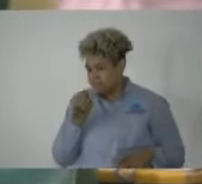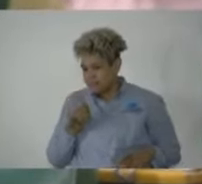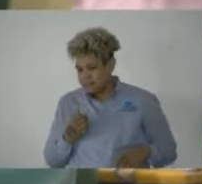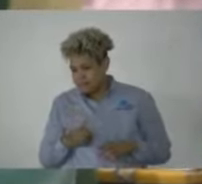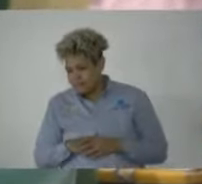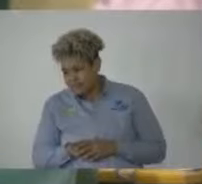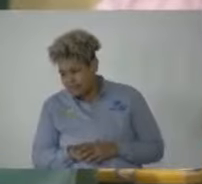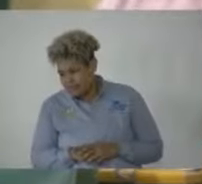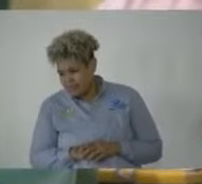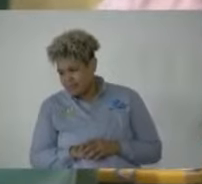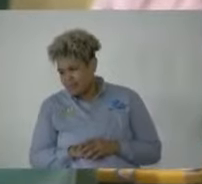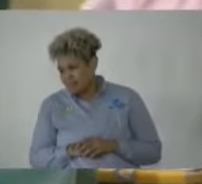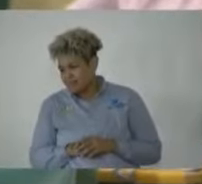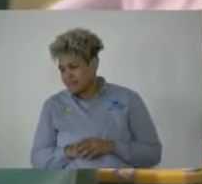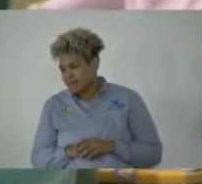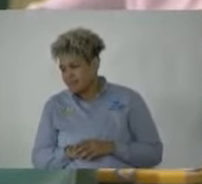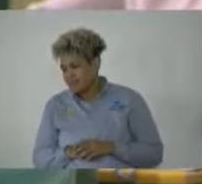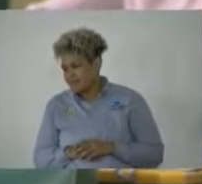2019. Madam Speaker,